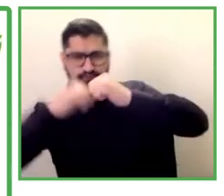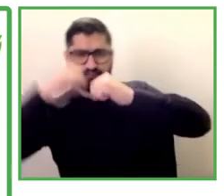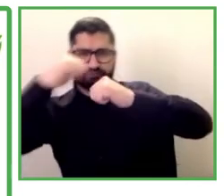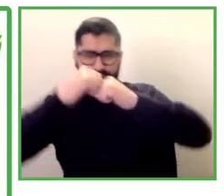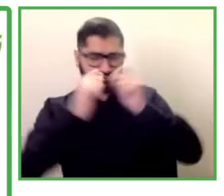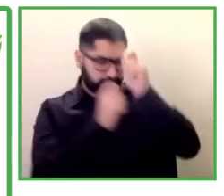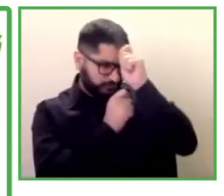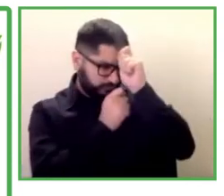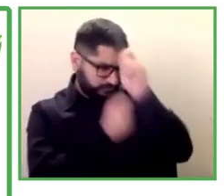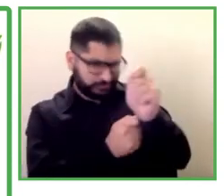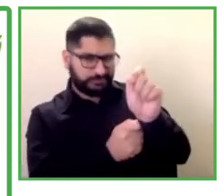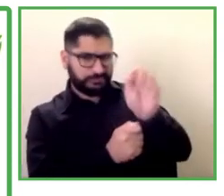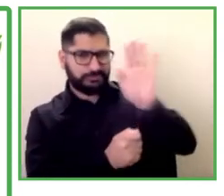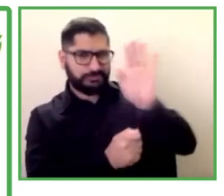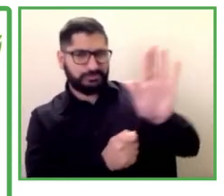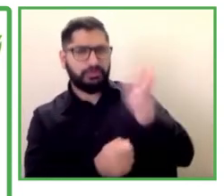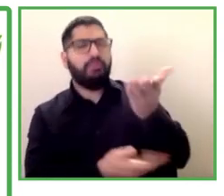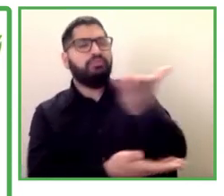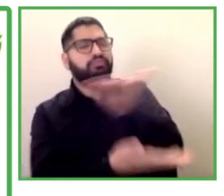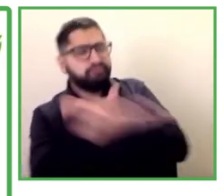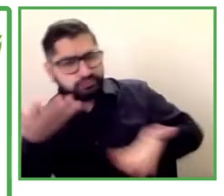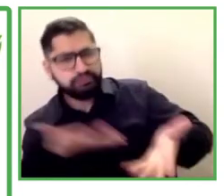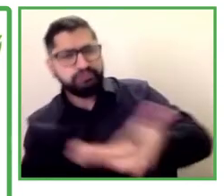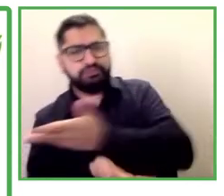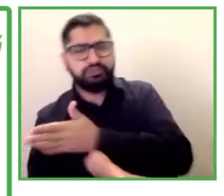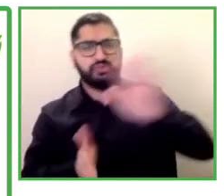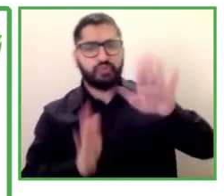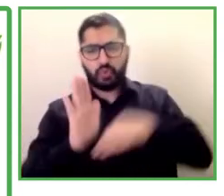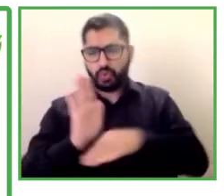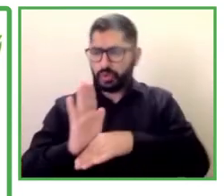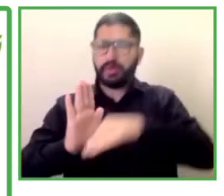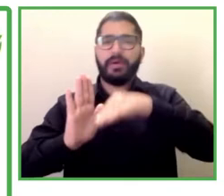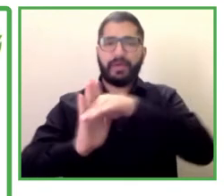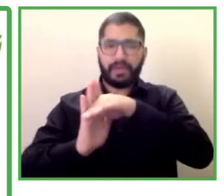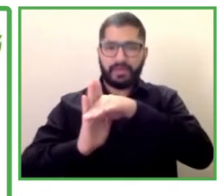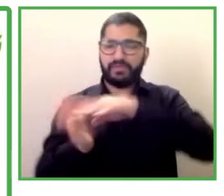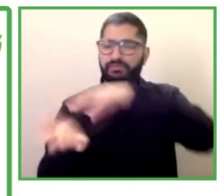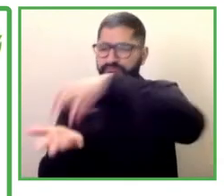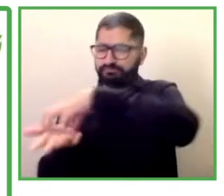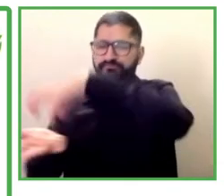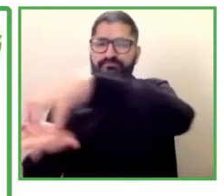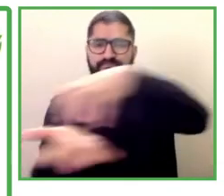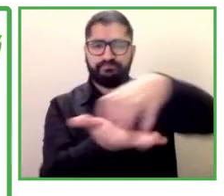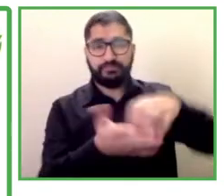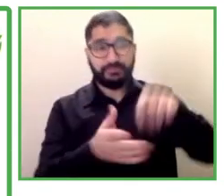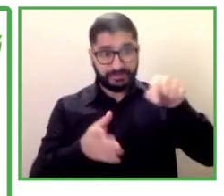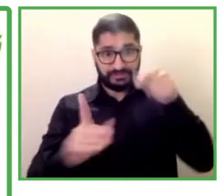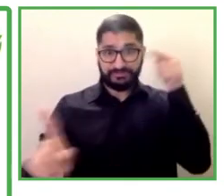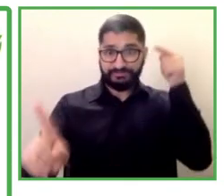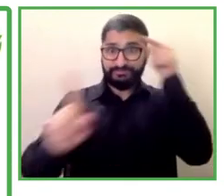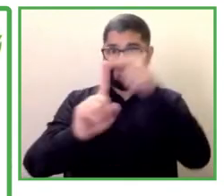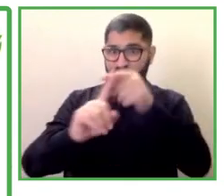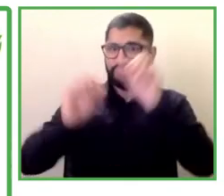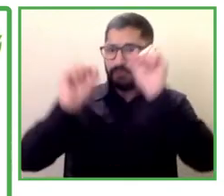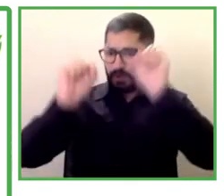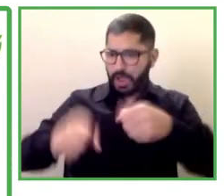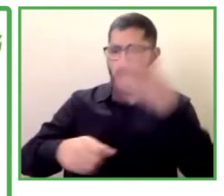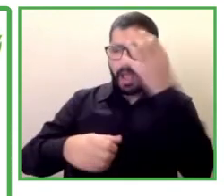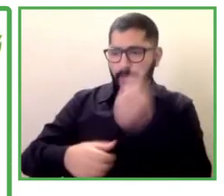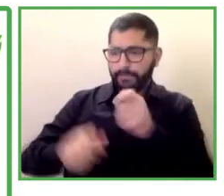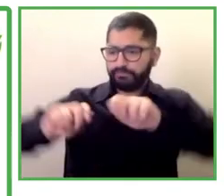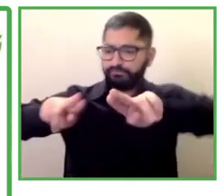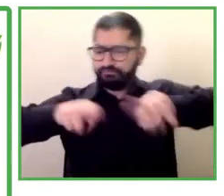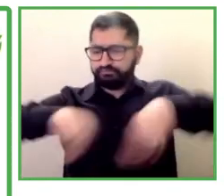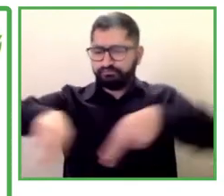SEED's partnership strategy has been replicated at the local level, increasing the collaborative